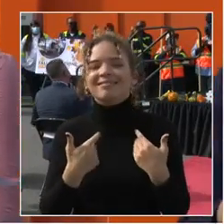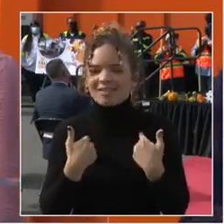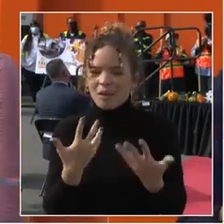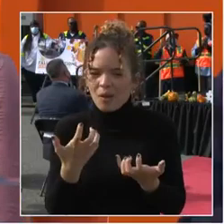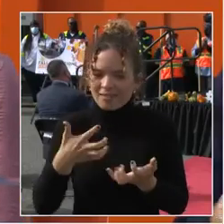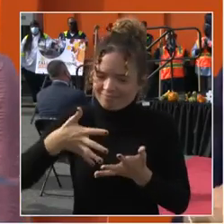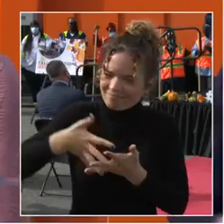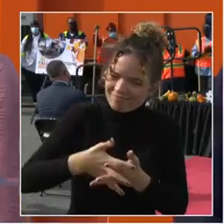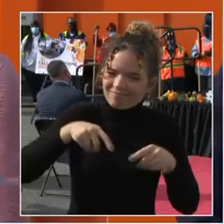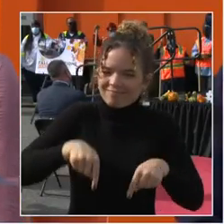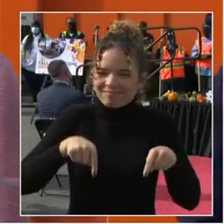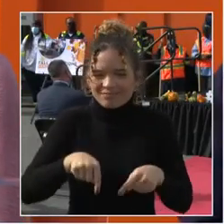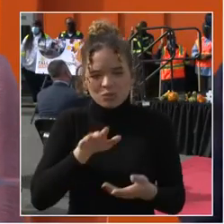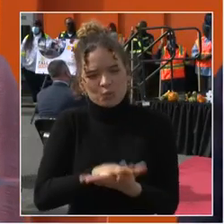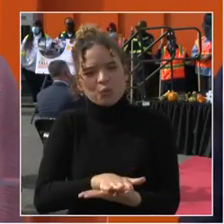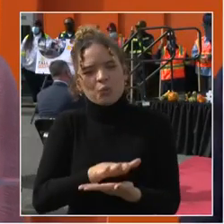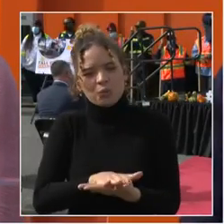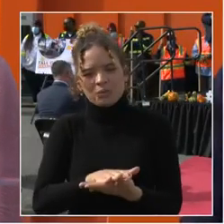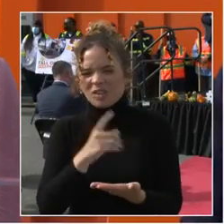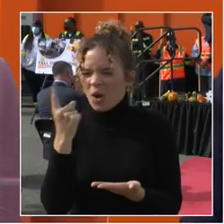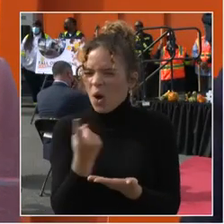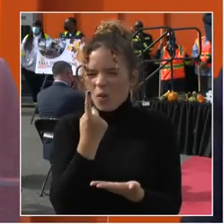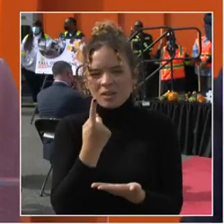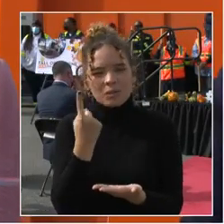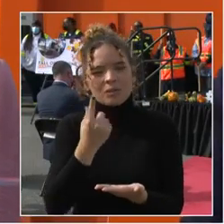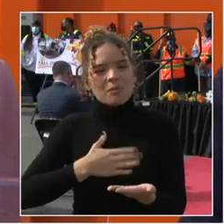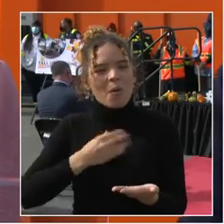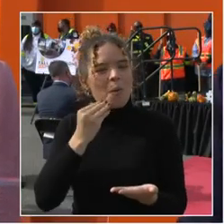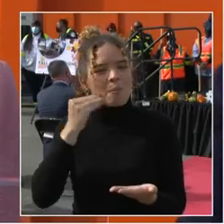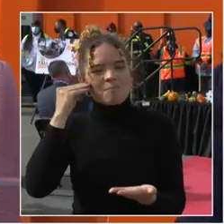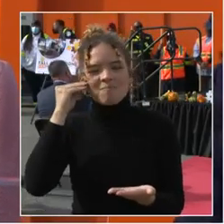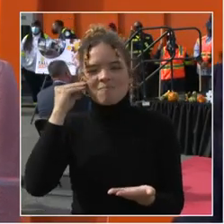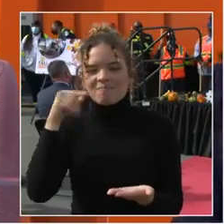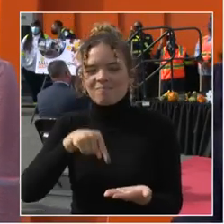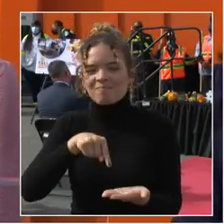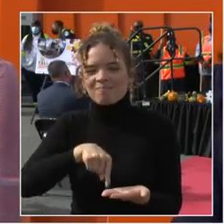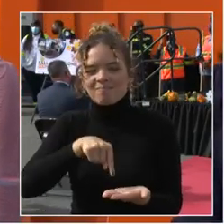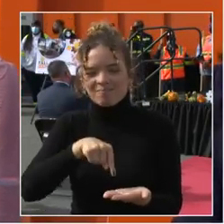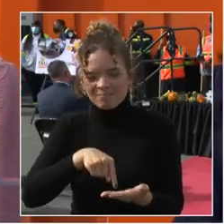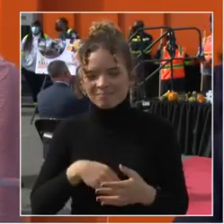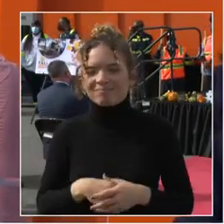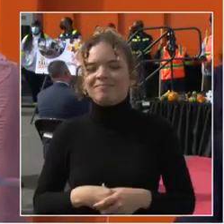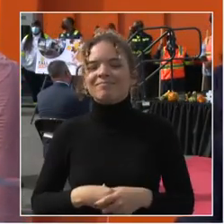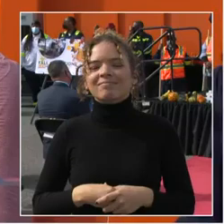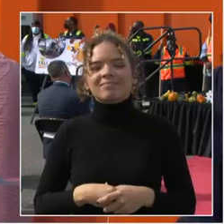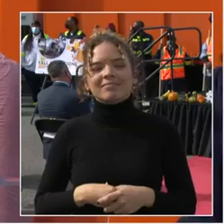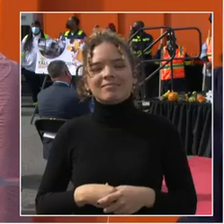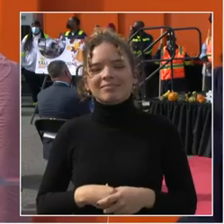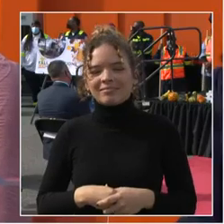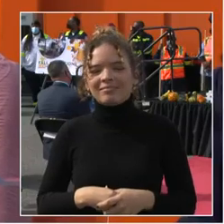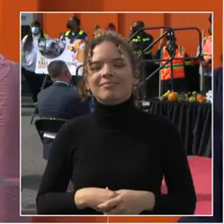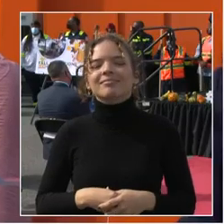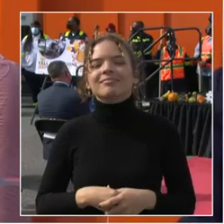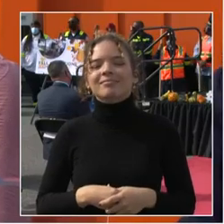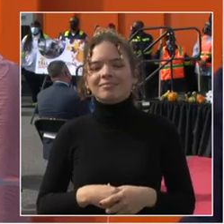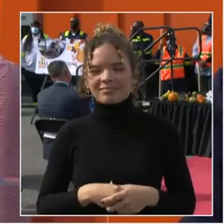This has always been home for me. The resources that you all provide is really why our children excel in the way in